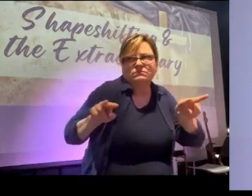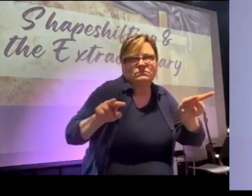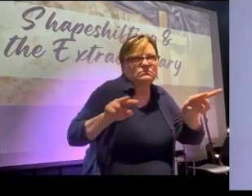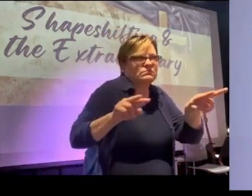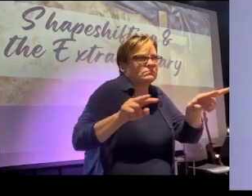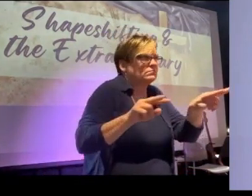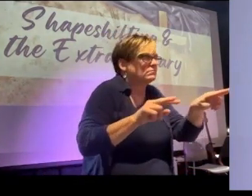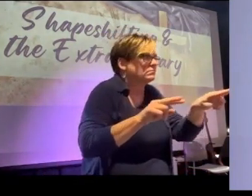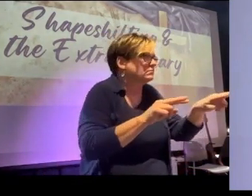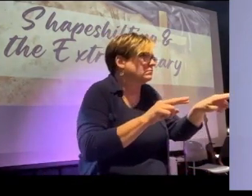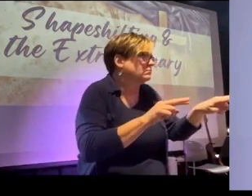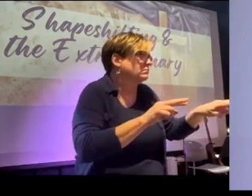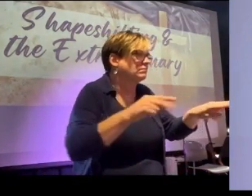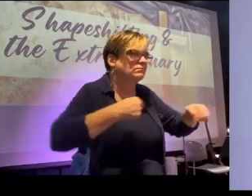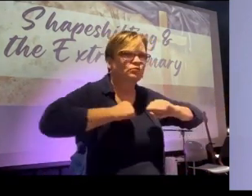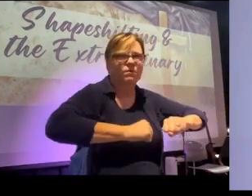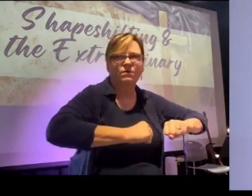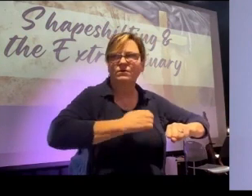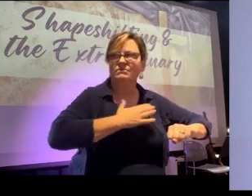safe.